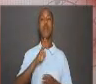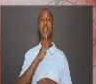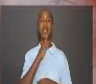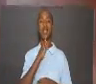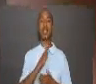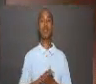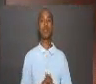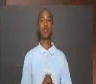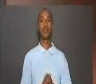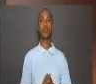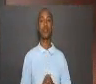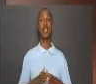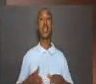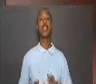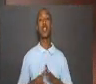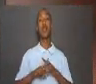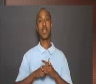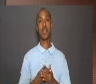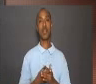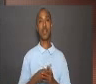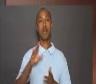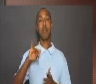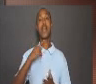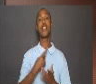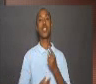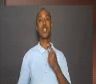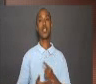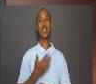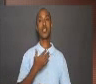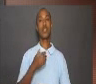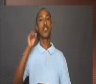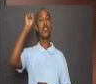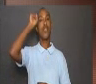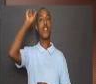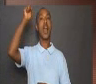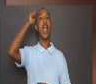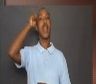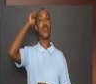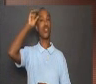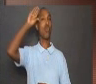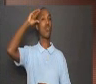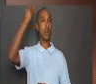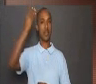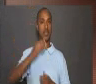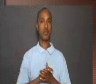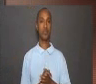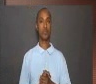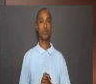bases. Let us begin by discussing Svante Arrhenius's concept.